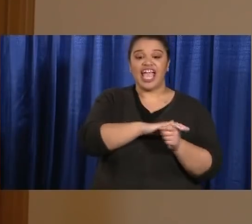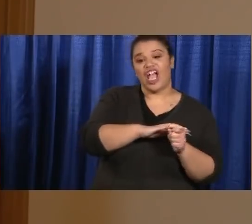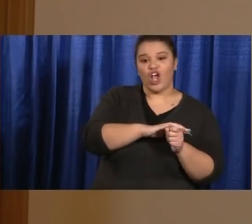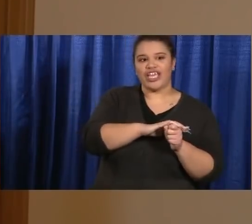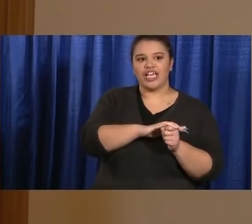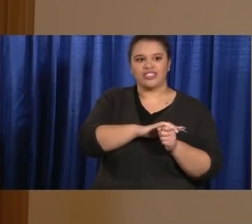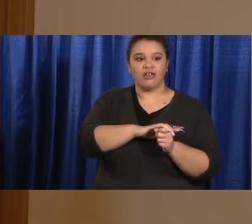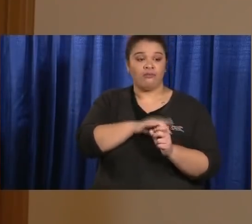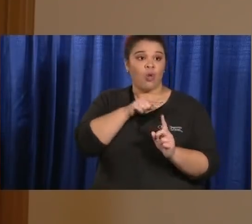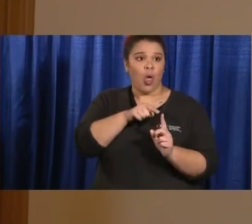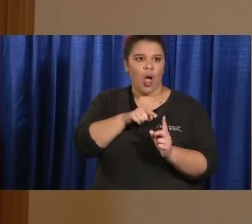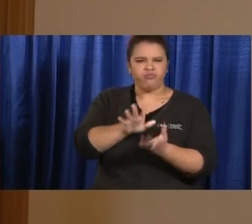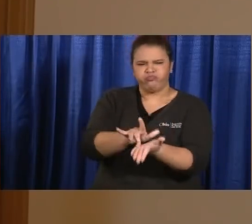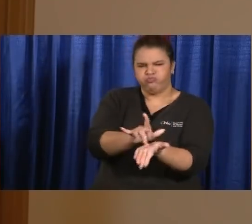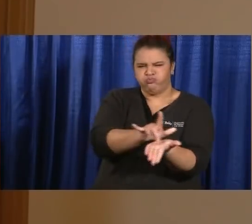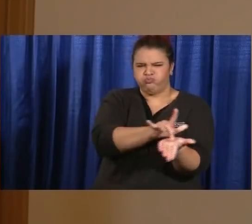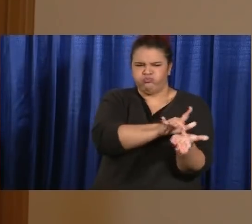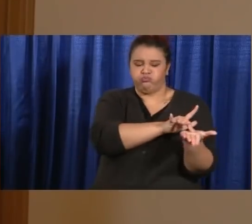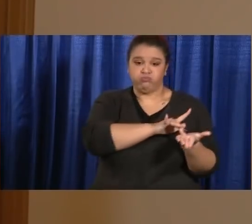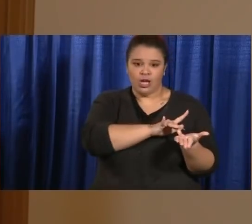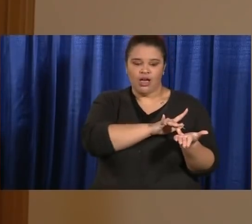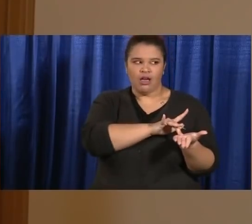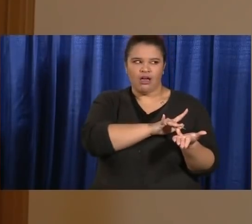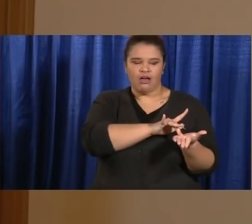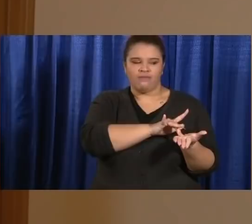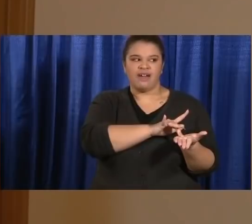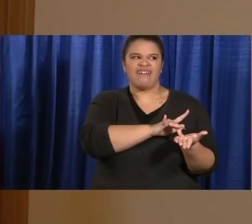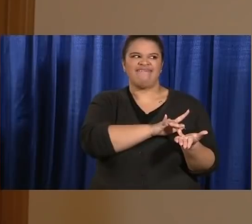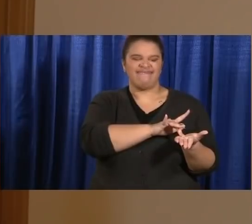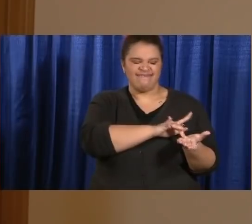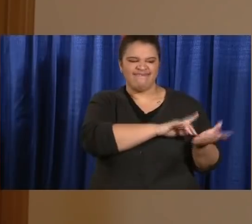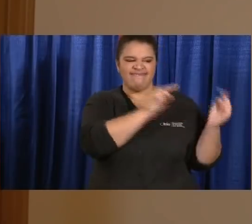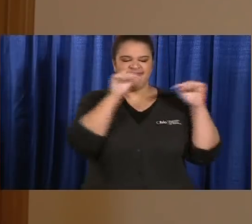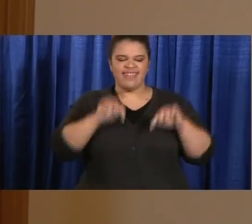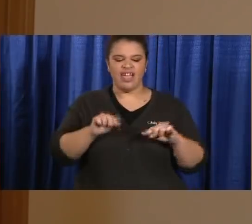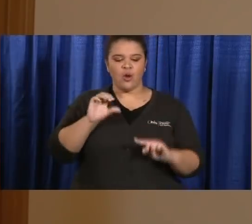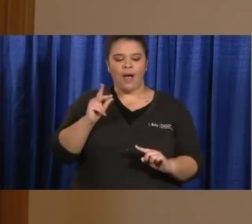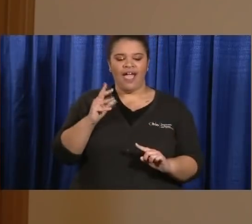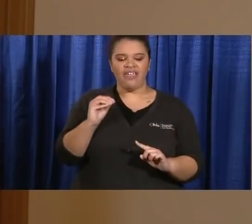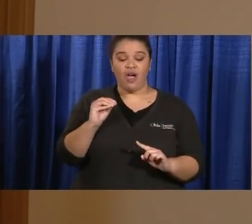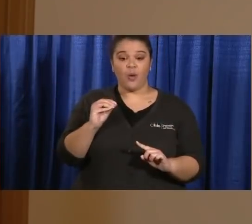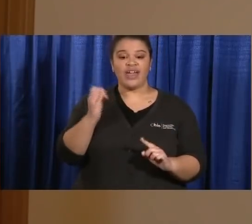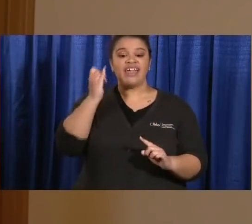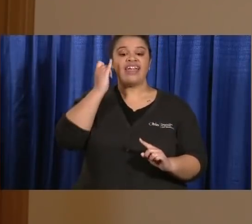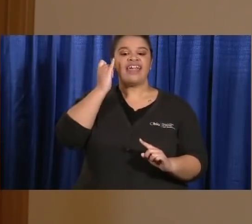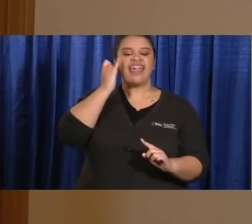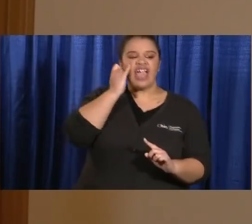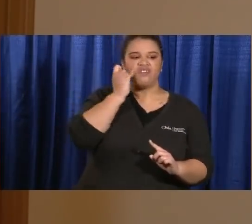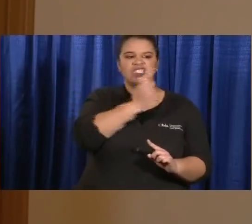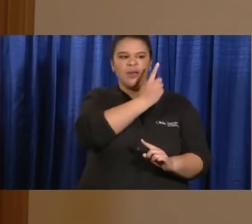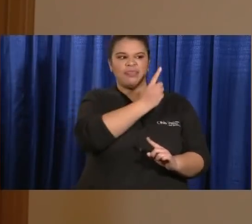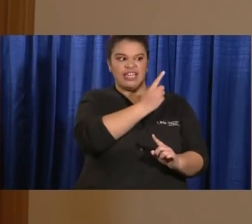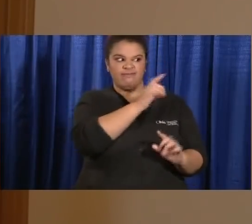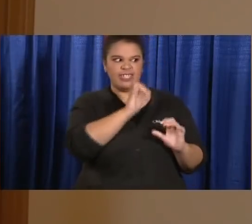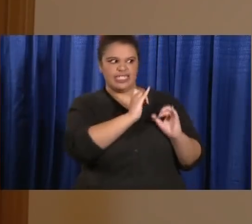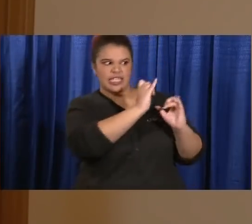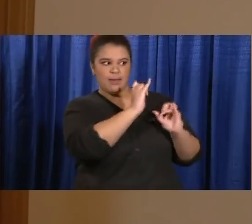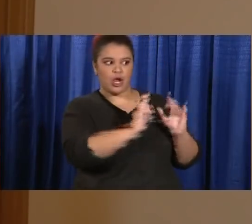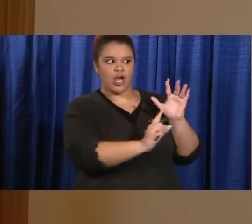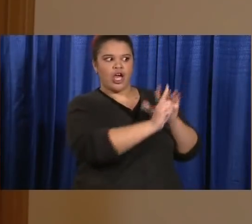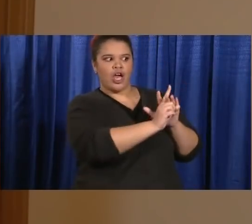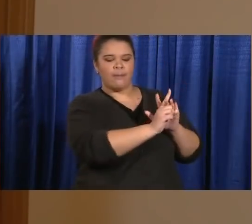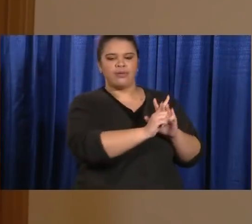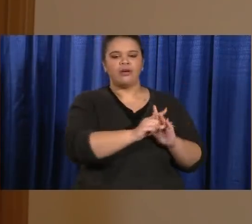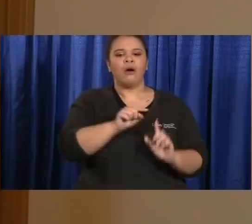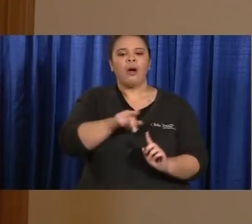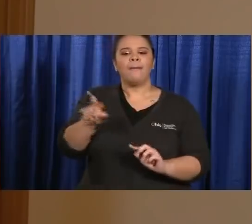My question for you, Dr. Acton, is what can people in Ohio look for if they see something like this and know it's not